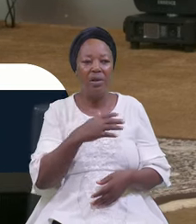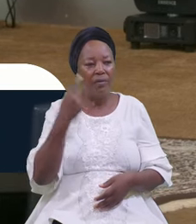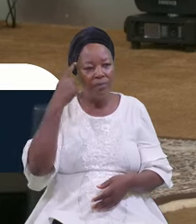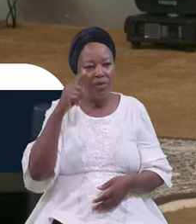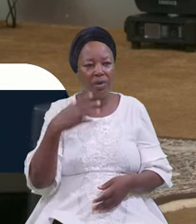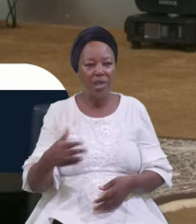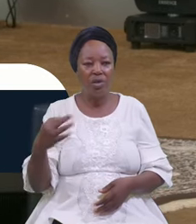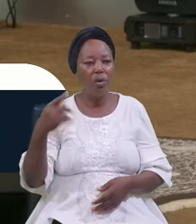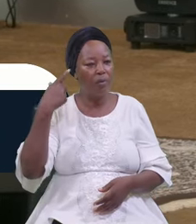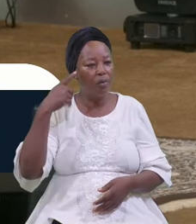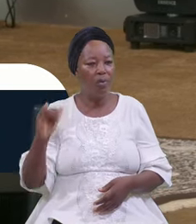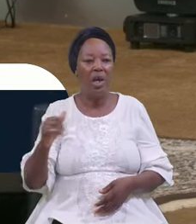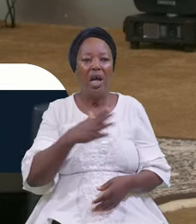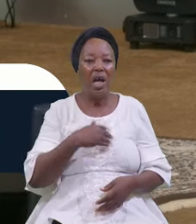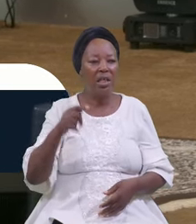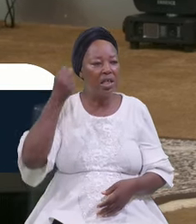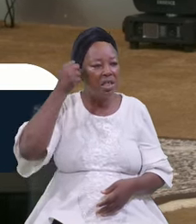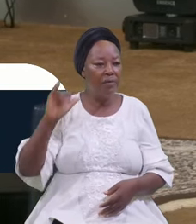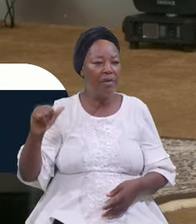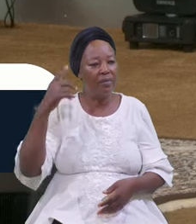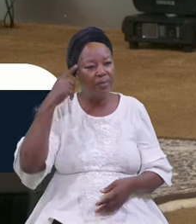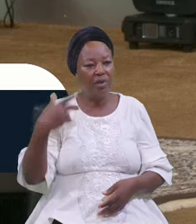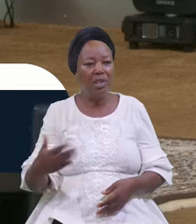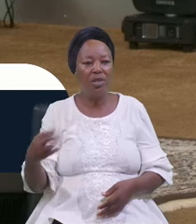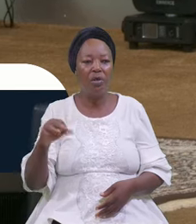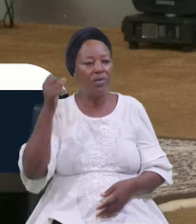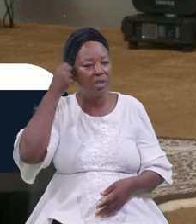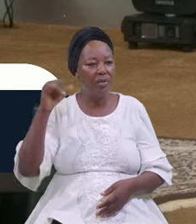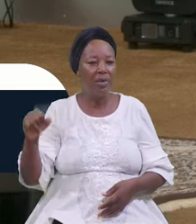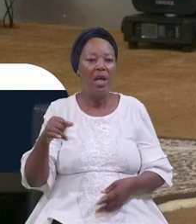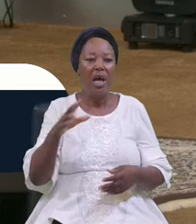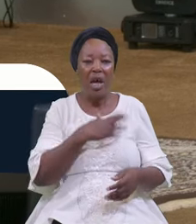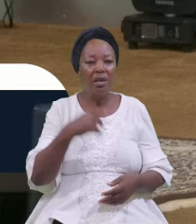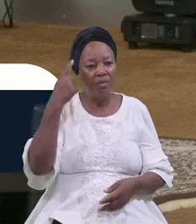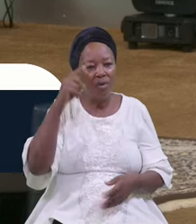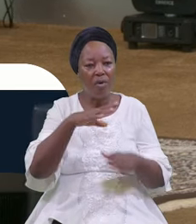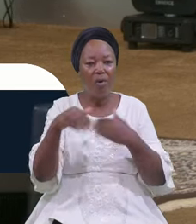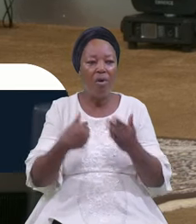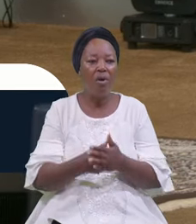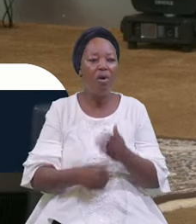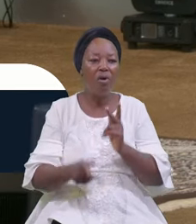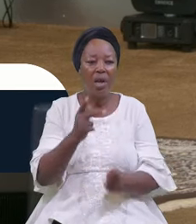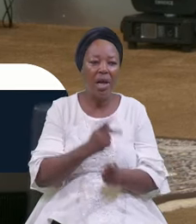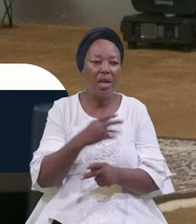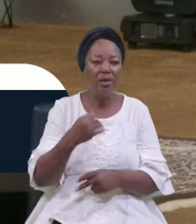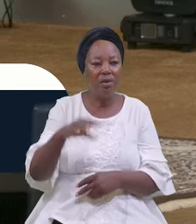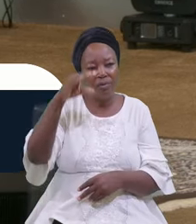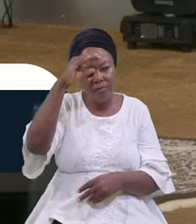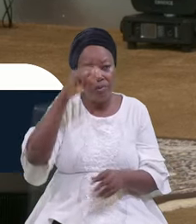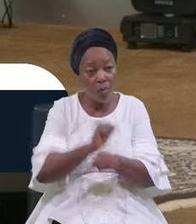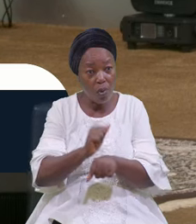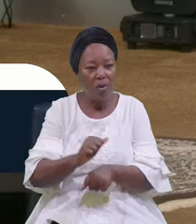of gold, and the silver for the things of silver, and of all manner of work to be